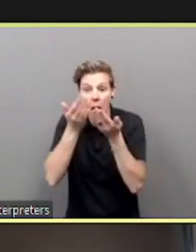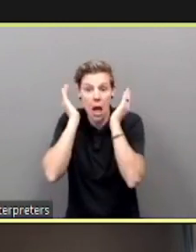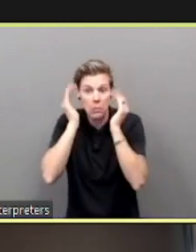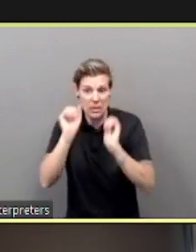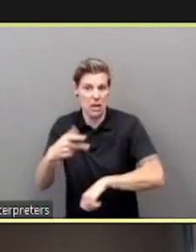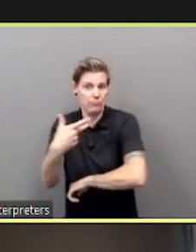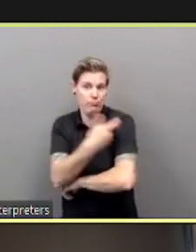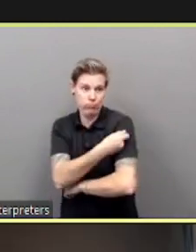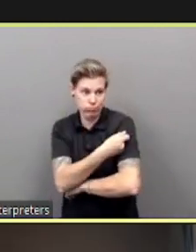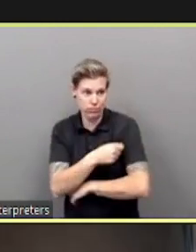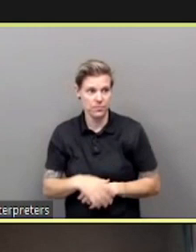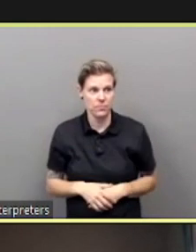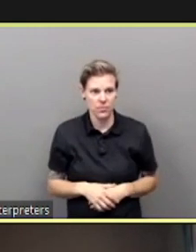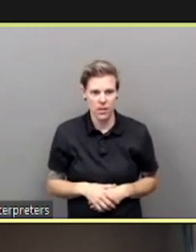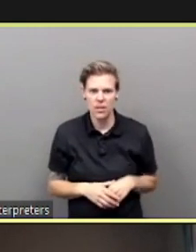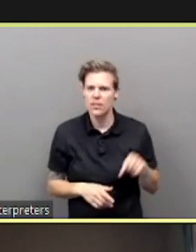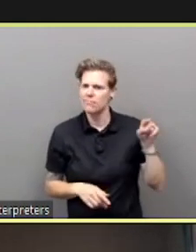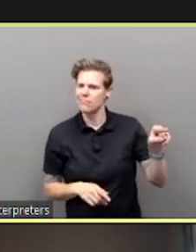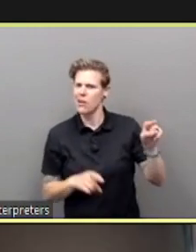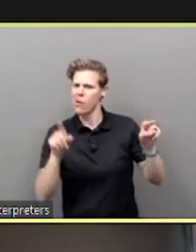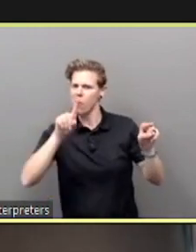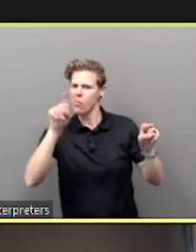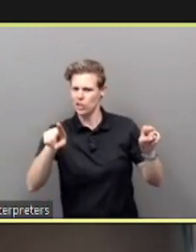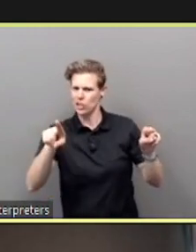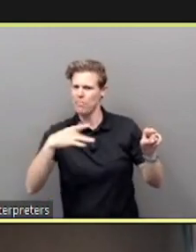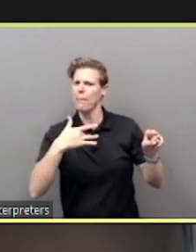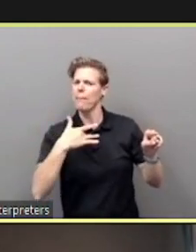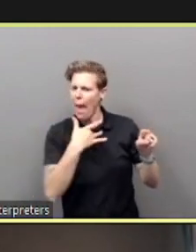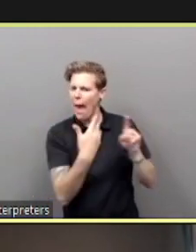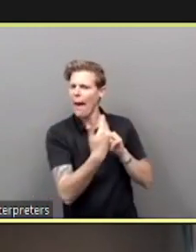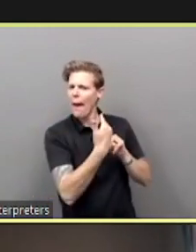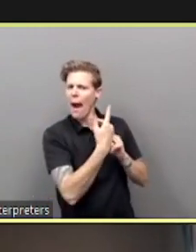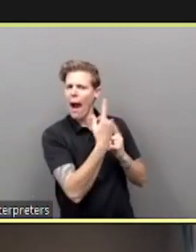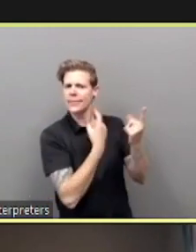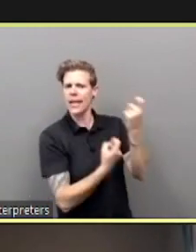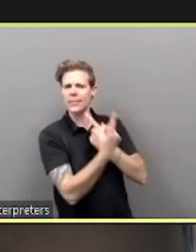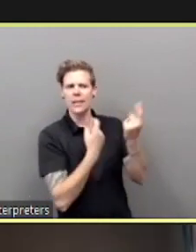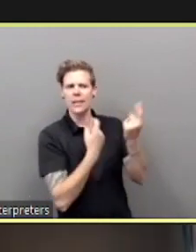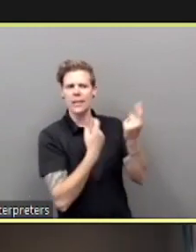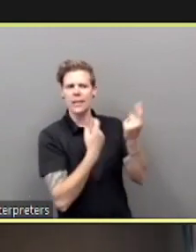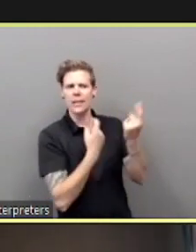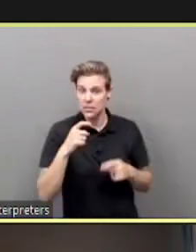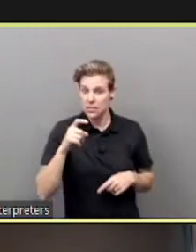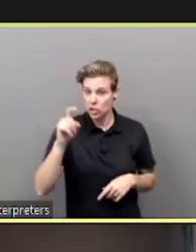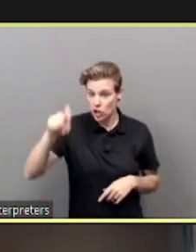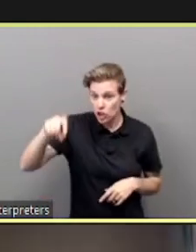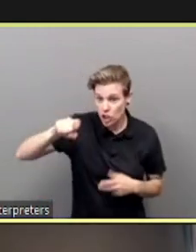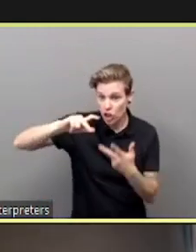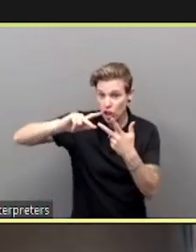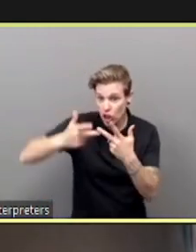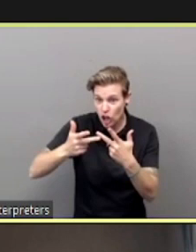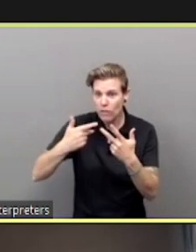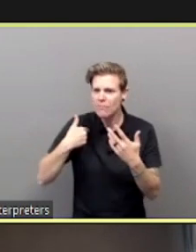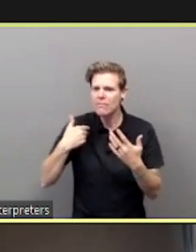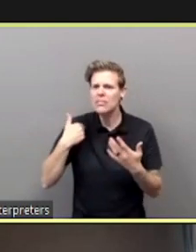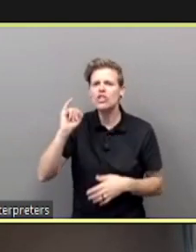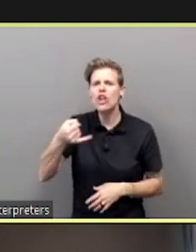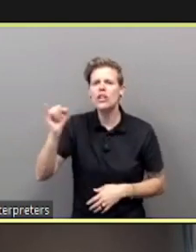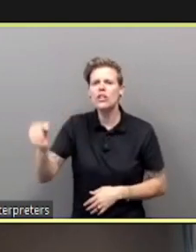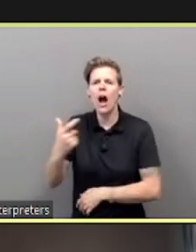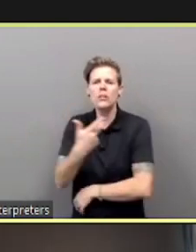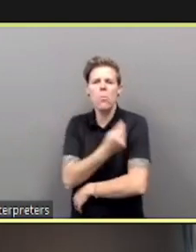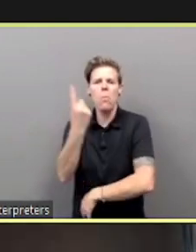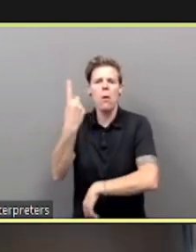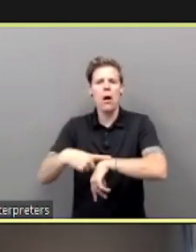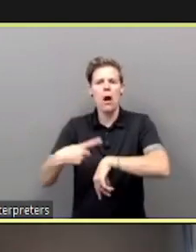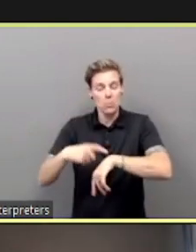got Moderna or J&J? Will I need a booster? And that's actually really important because right now the EUA is